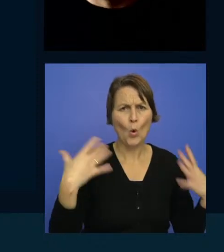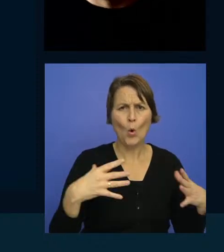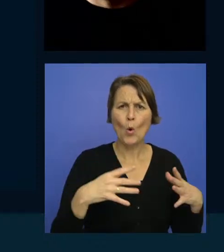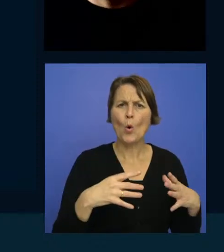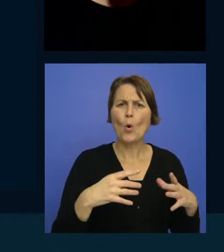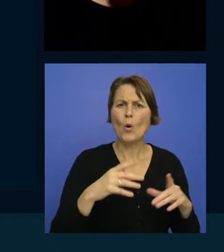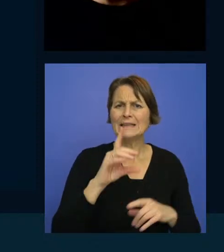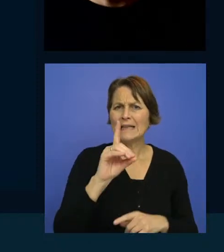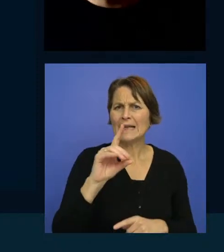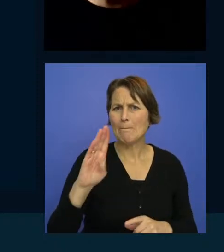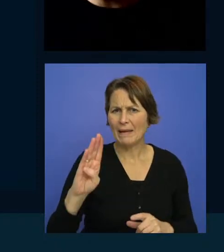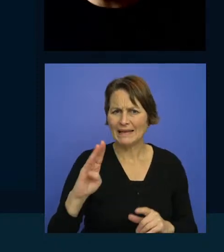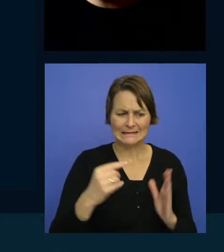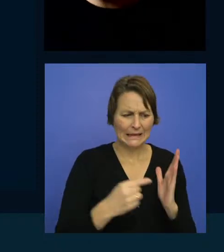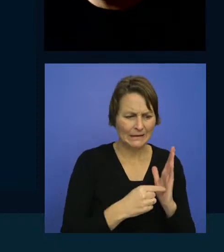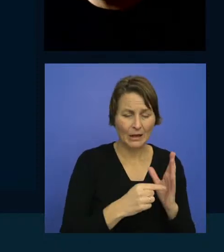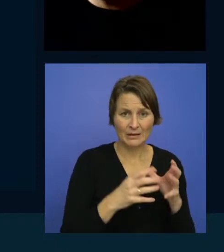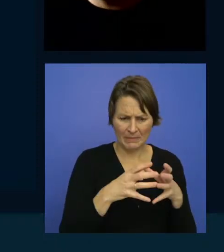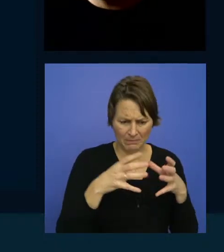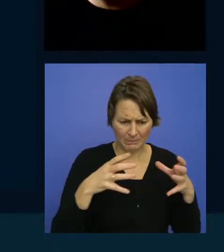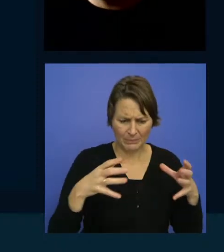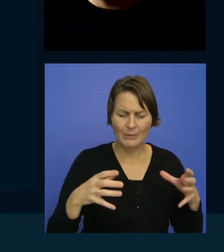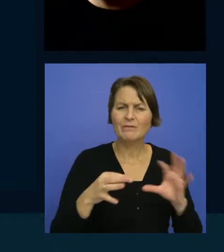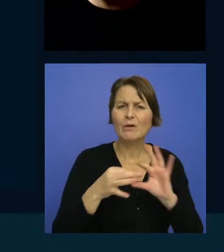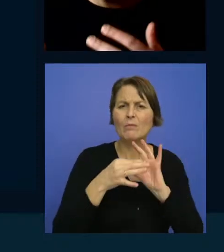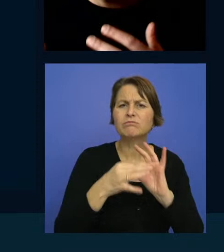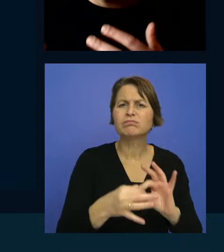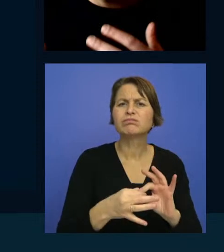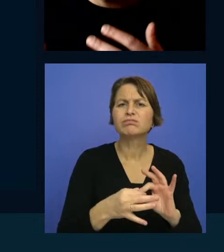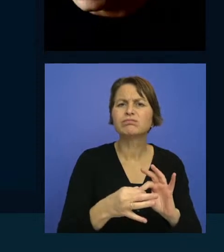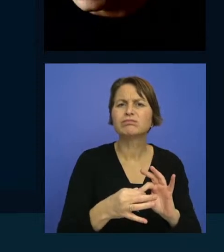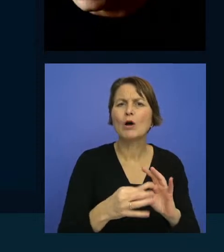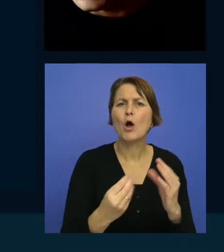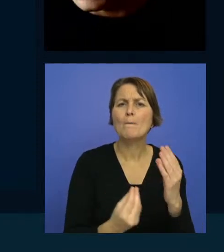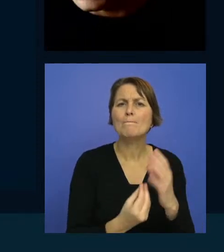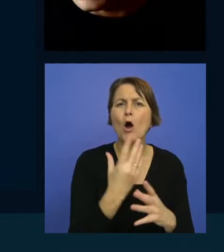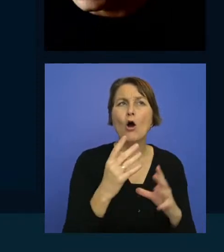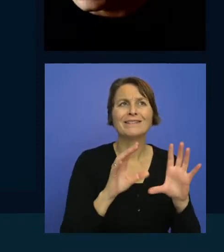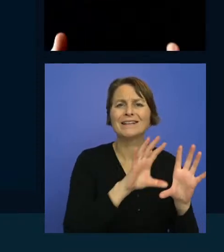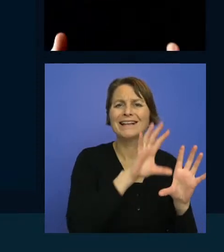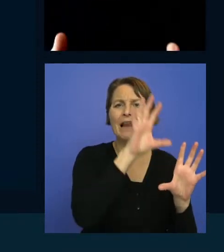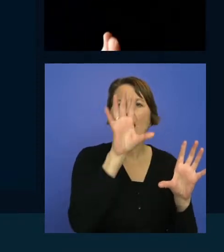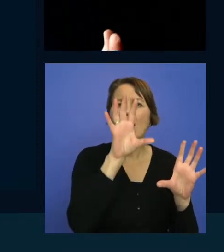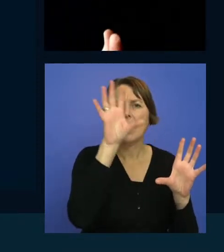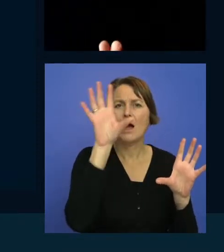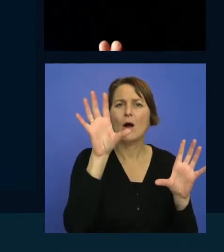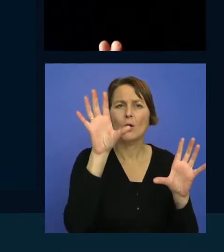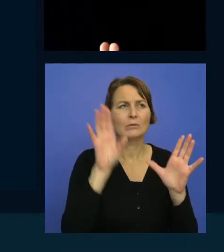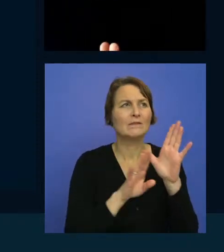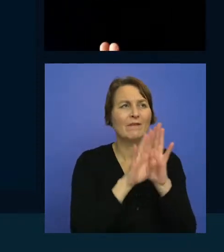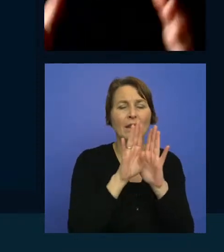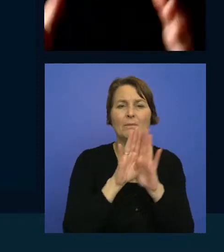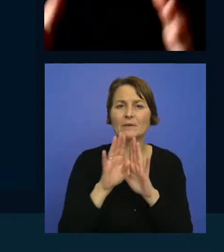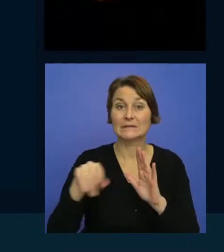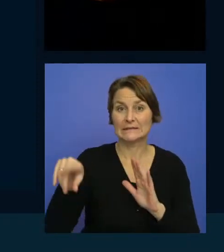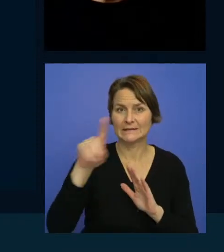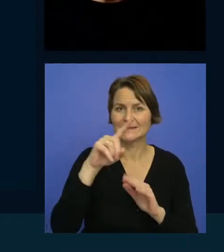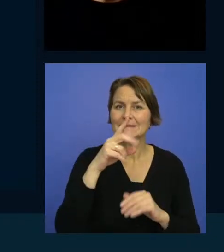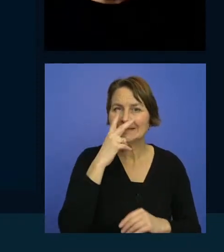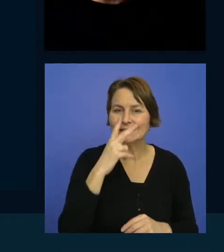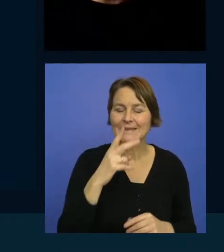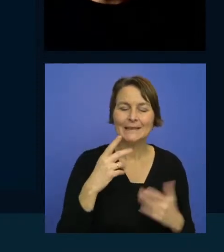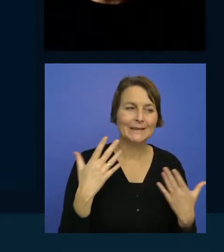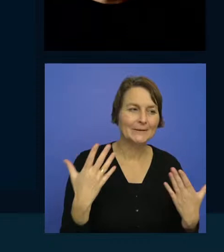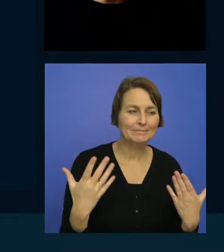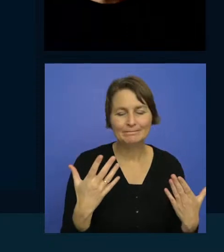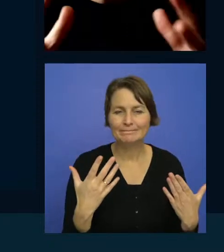for a lot of the modern cloud-native applications. really, when you look at developers who are looking at,